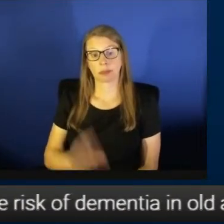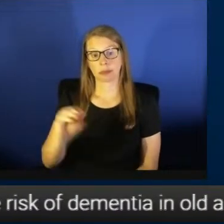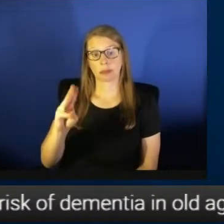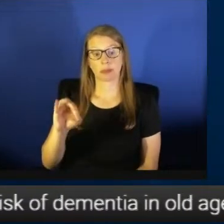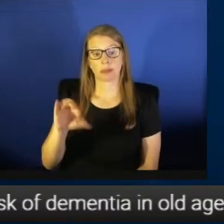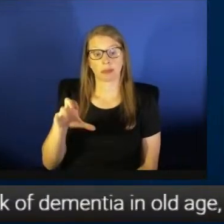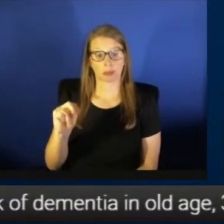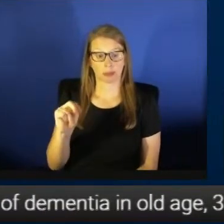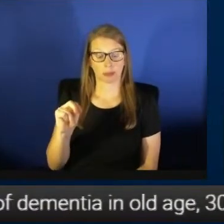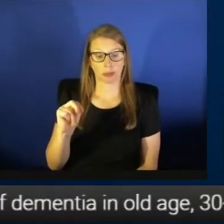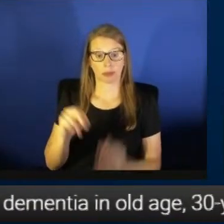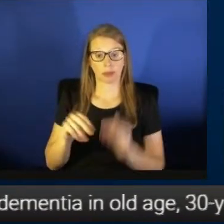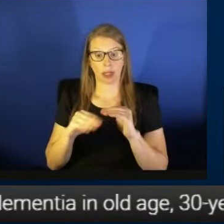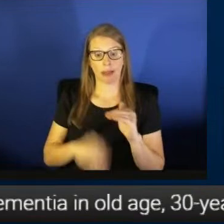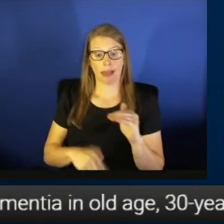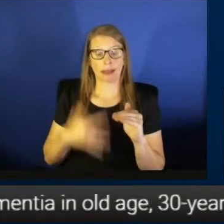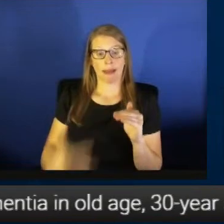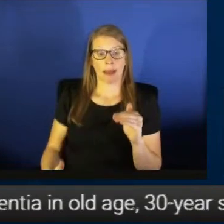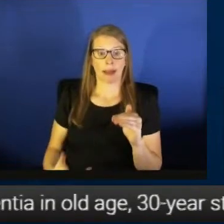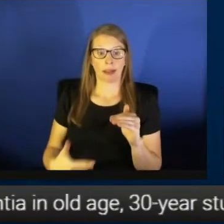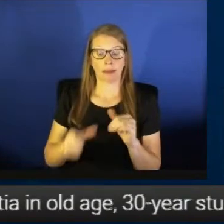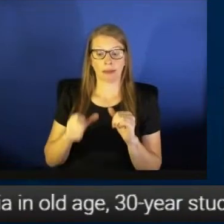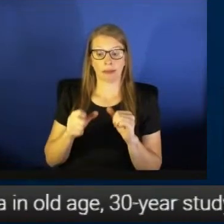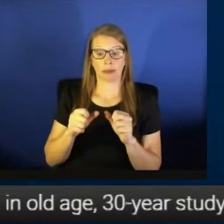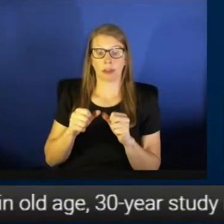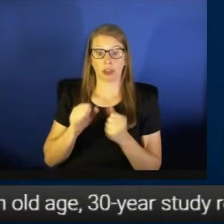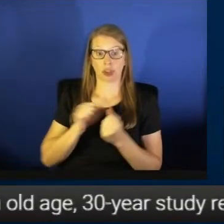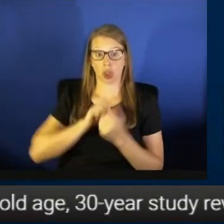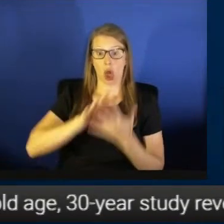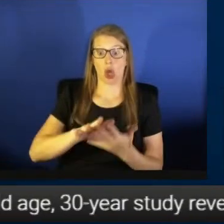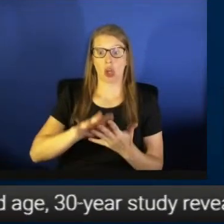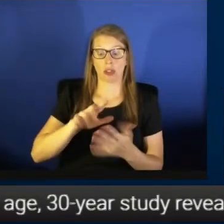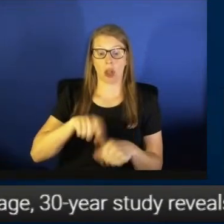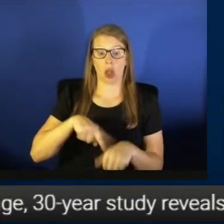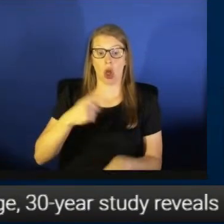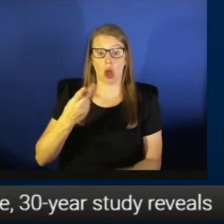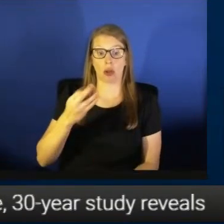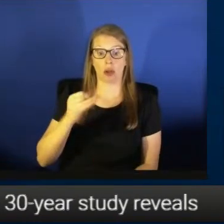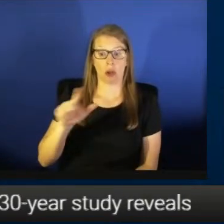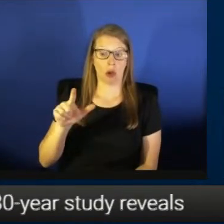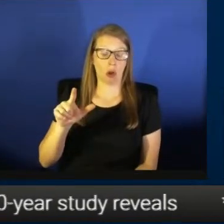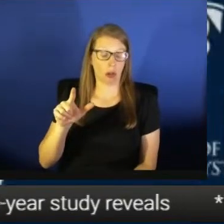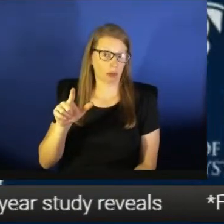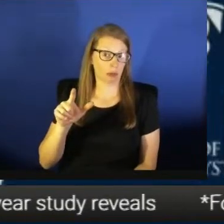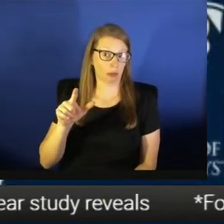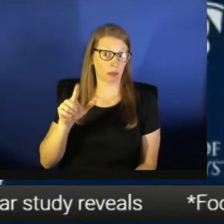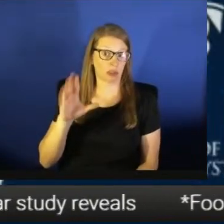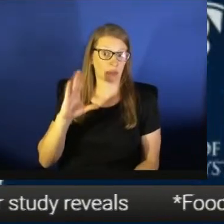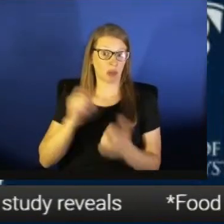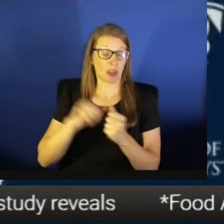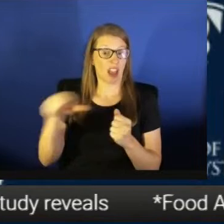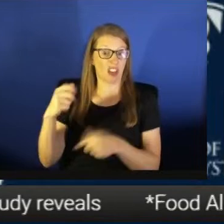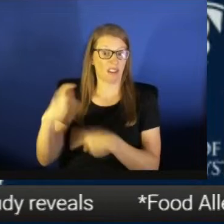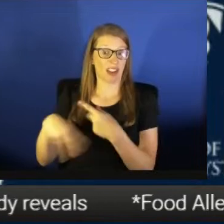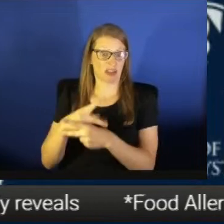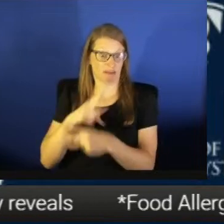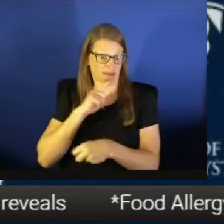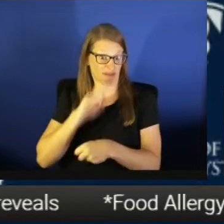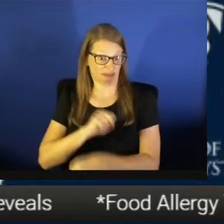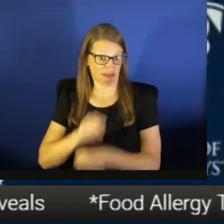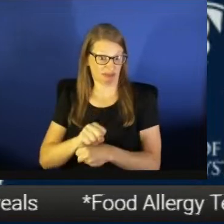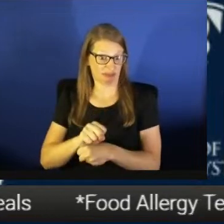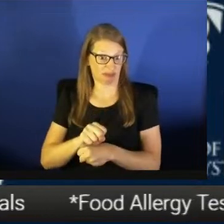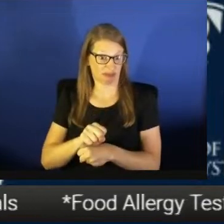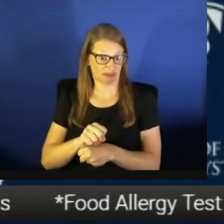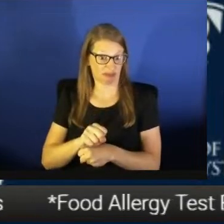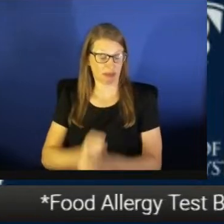cause long-haul COVID compared to the prior variants. Thoughts on that? Is that true? Yeah. This is just kind of